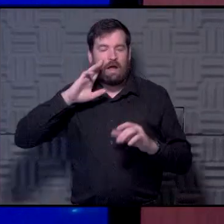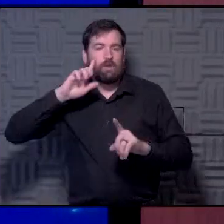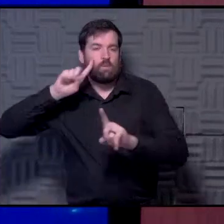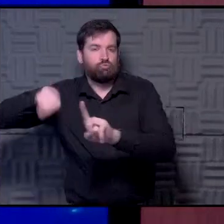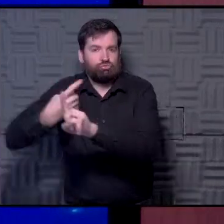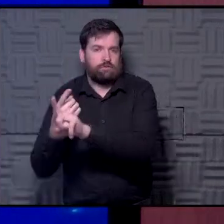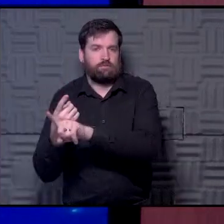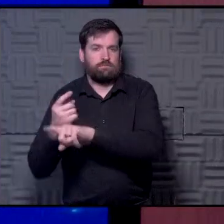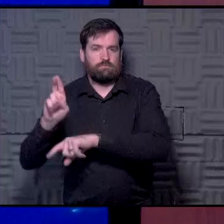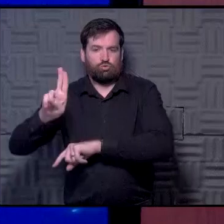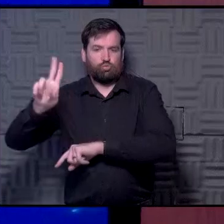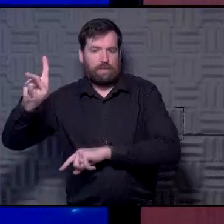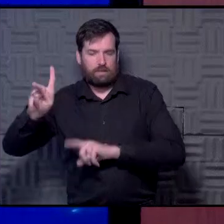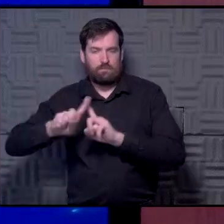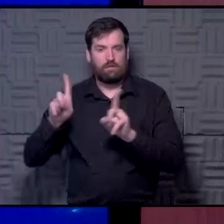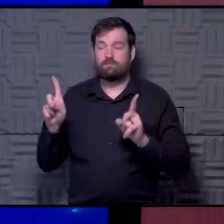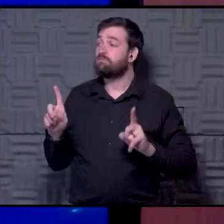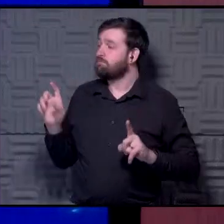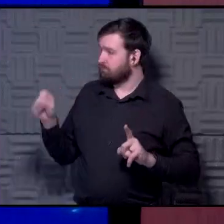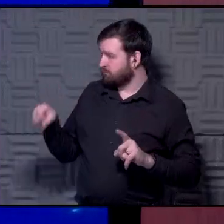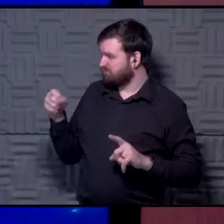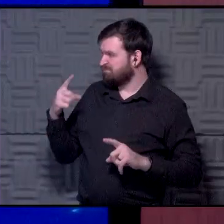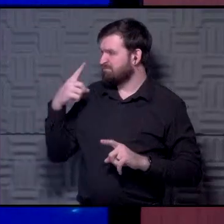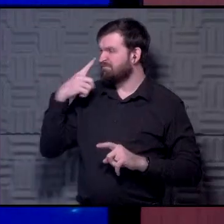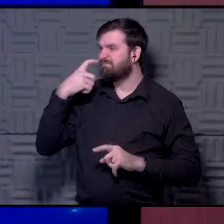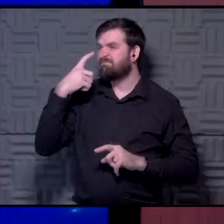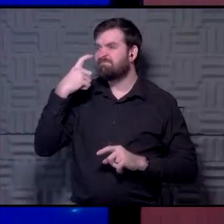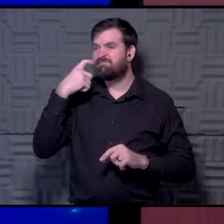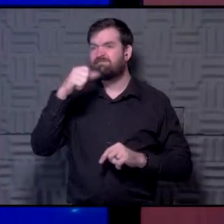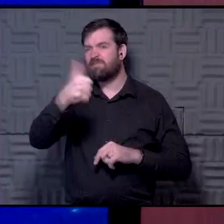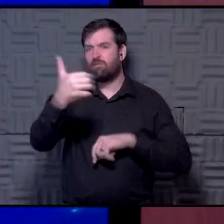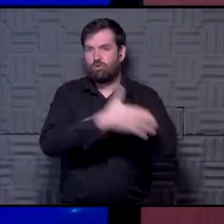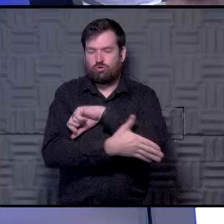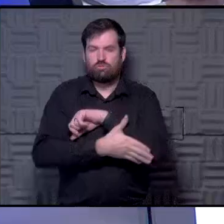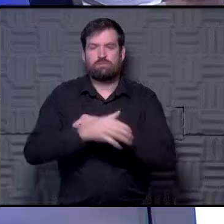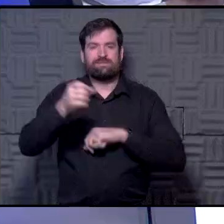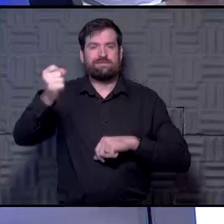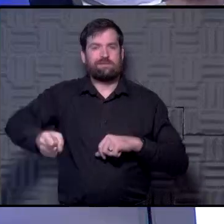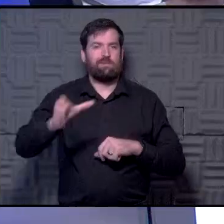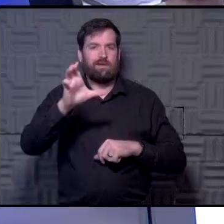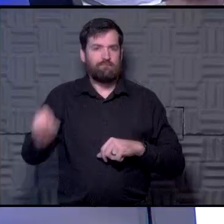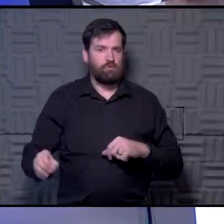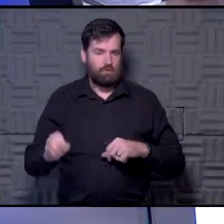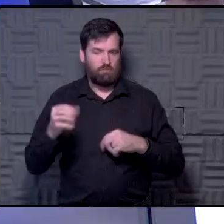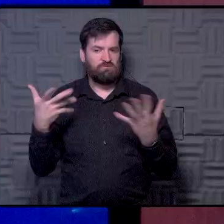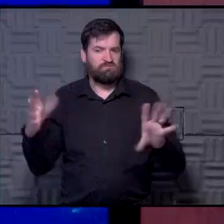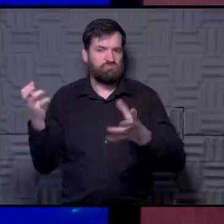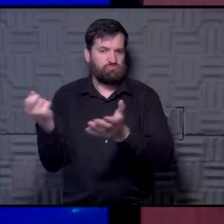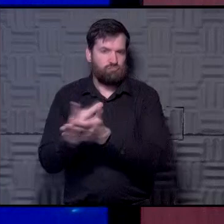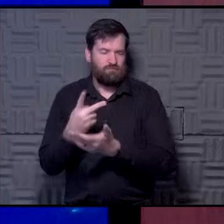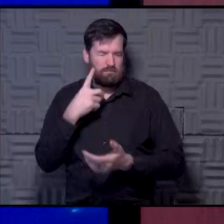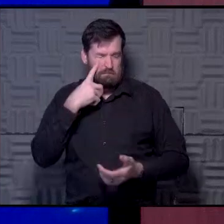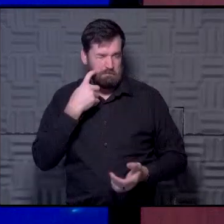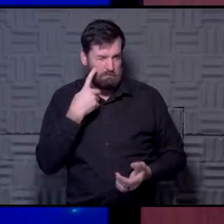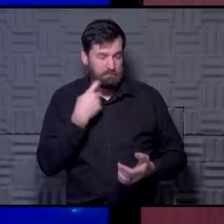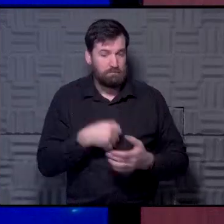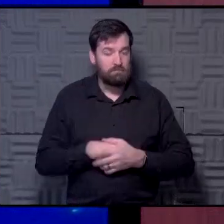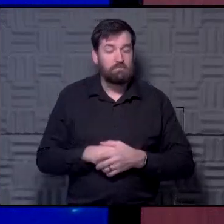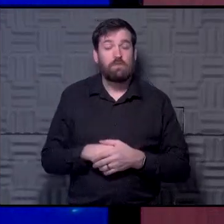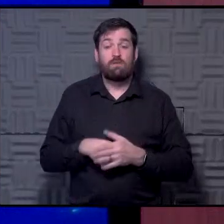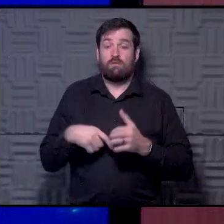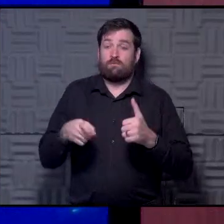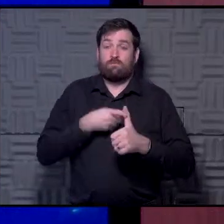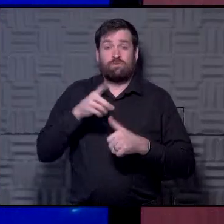that new vaccine. You bet. And I think it's going to come out in other countries today, too. I believe South Africa, another nation, is set to approve it. First